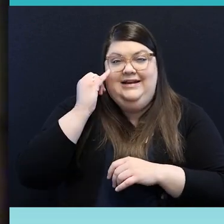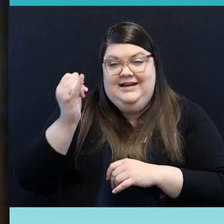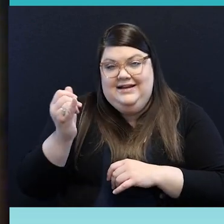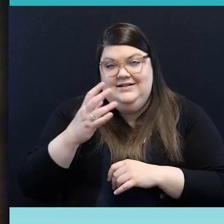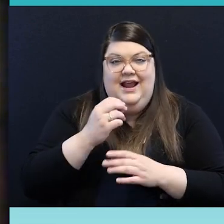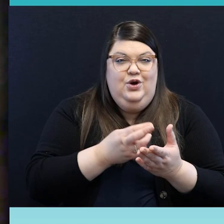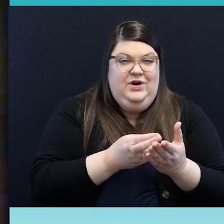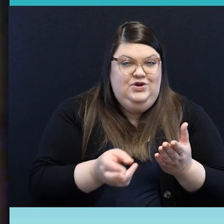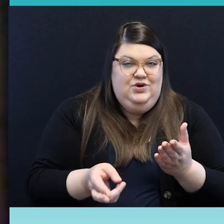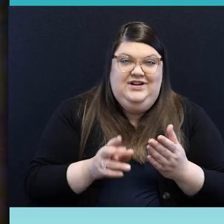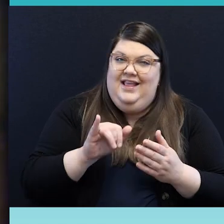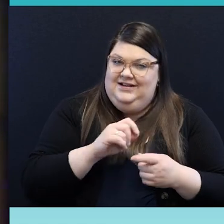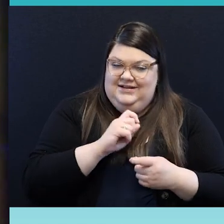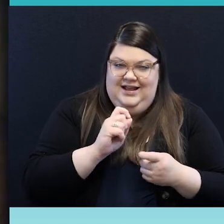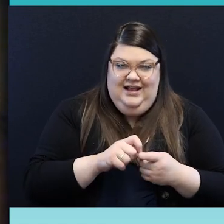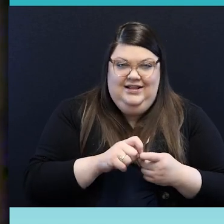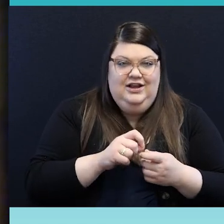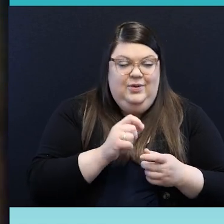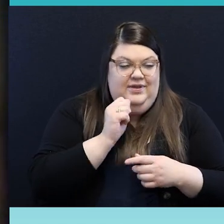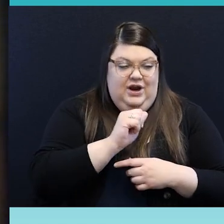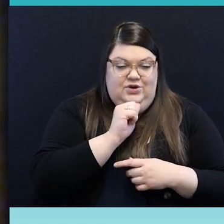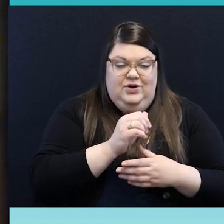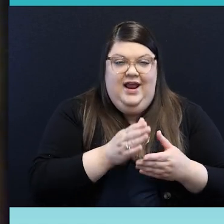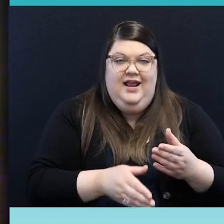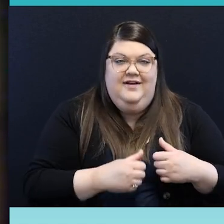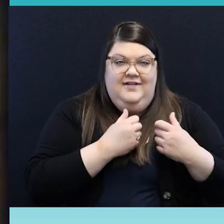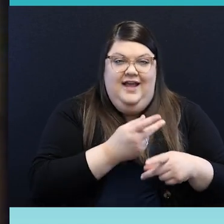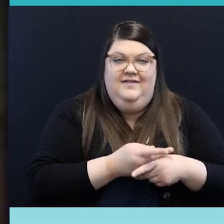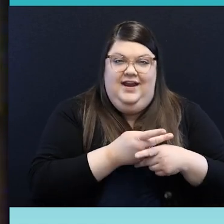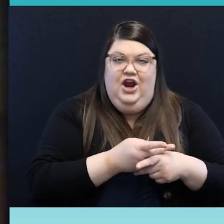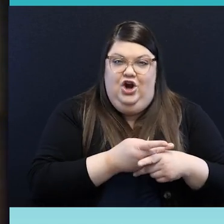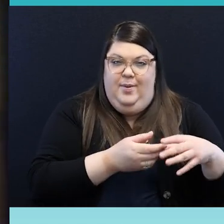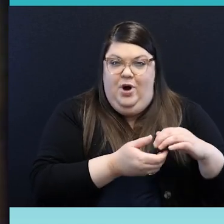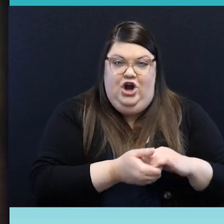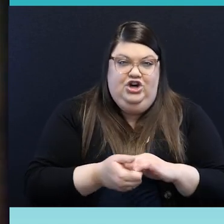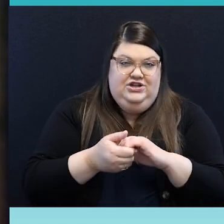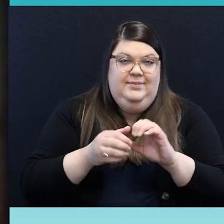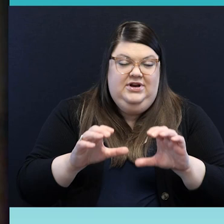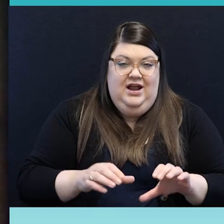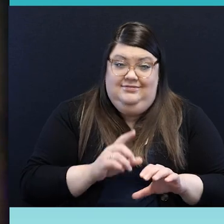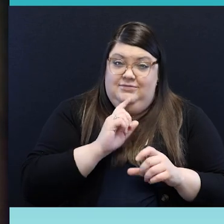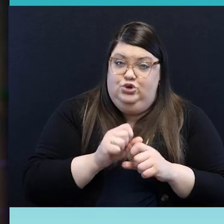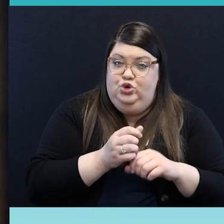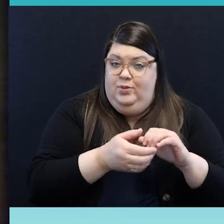that's exactly what the Arizona End of Life Care Partnership does. It is a true